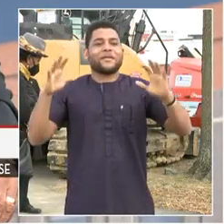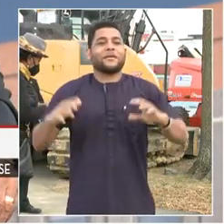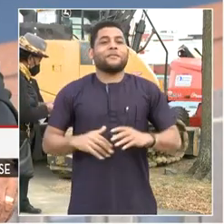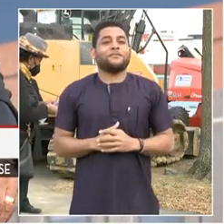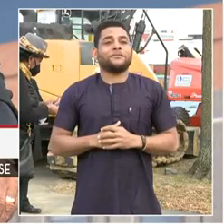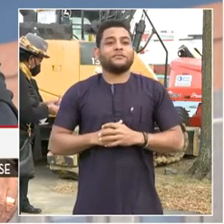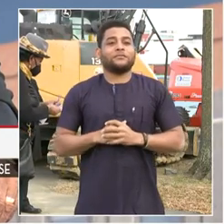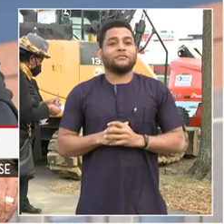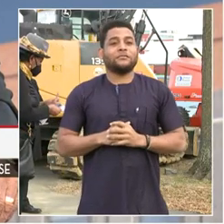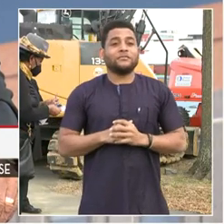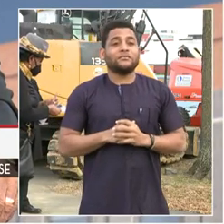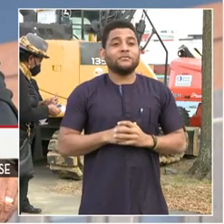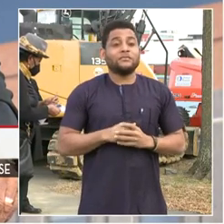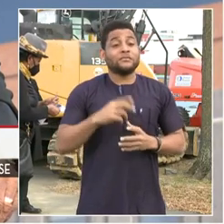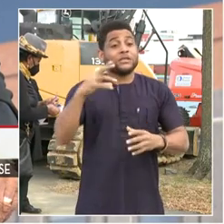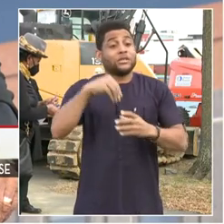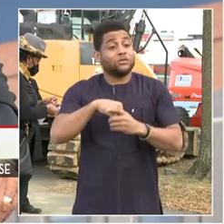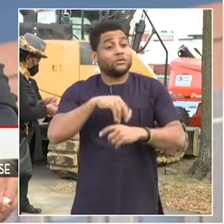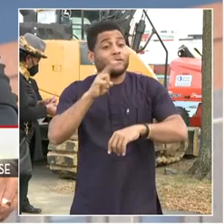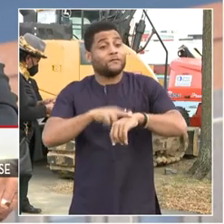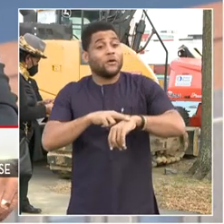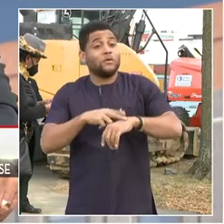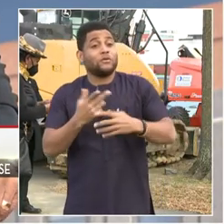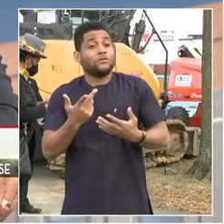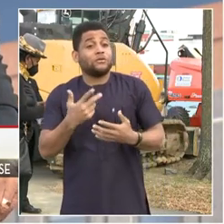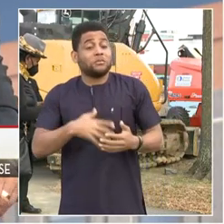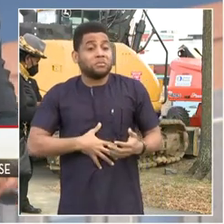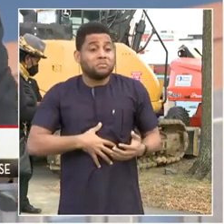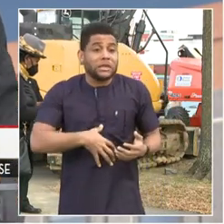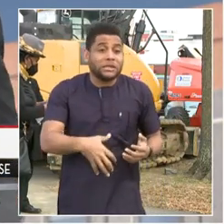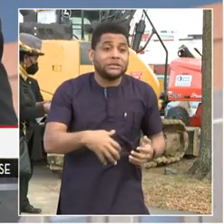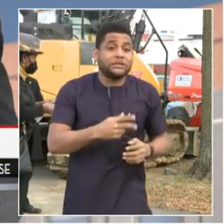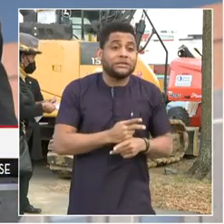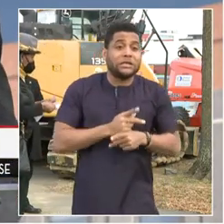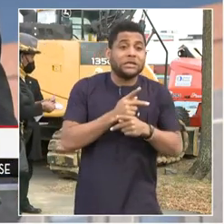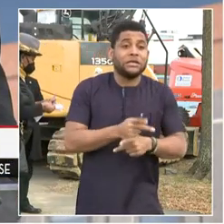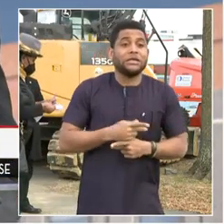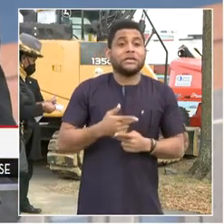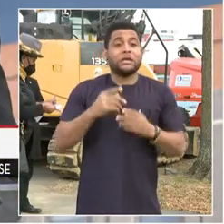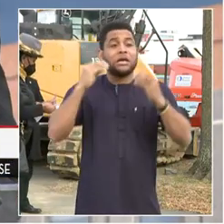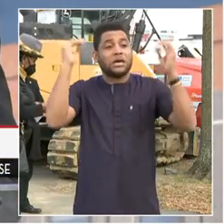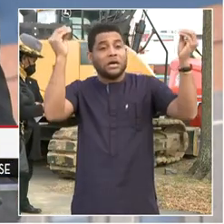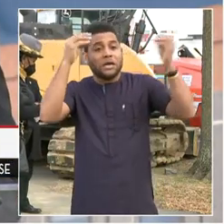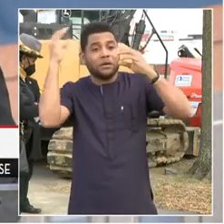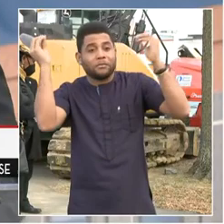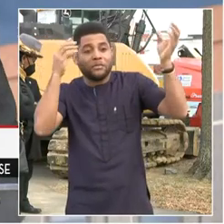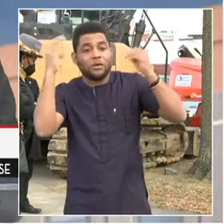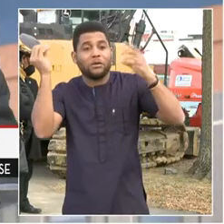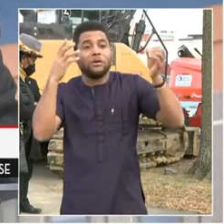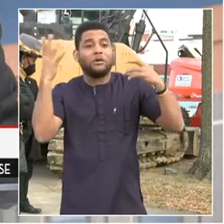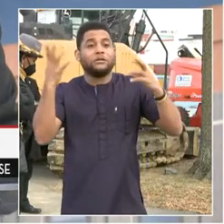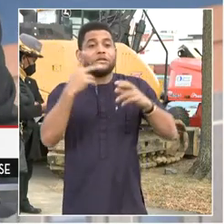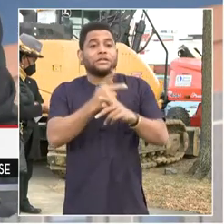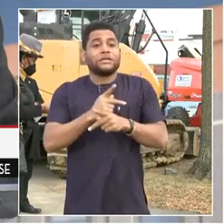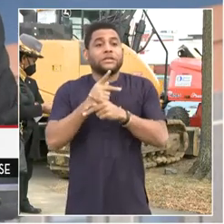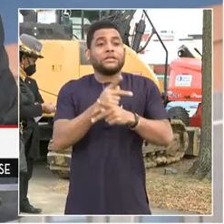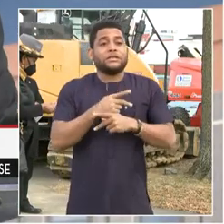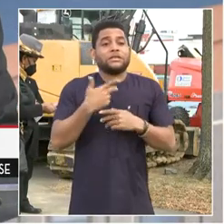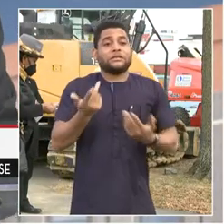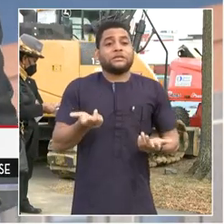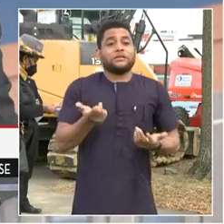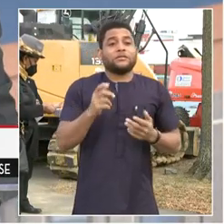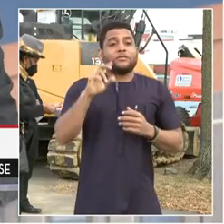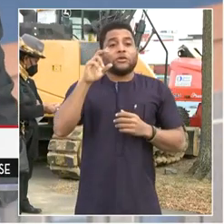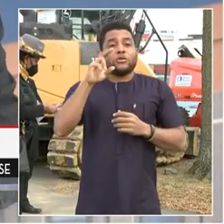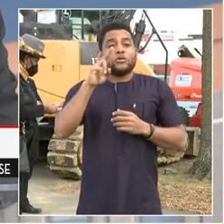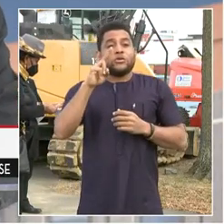That will include, of course, obstetrical care, ambulatory care, and 2 urgent care centers, which